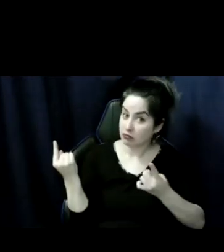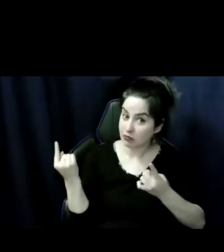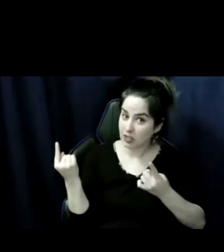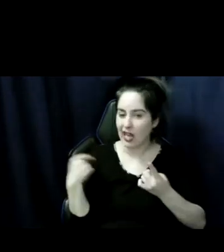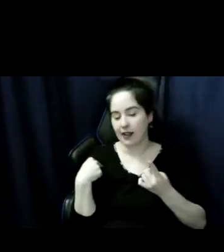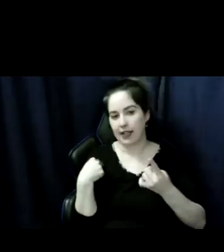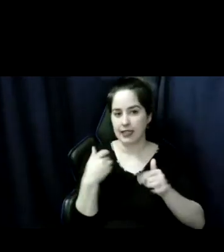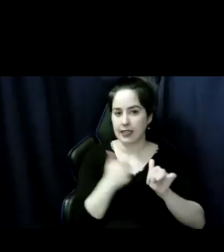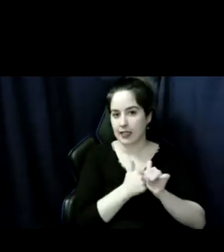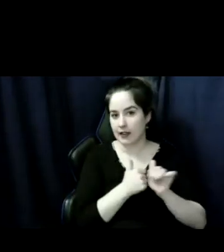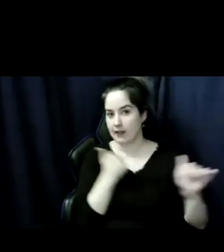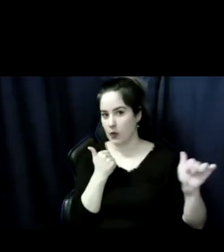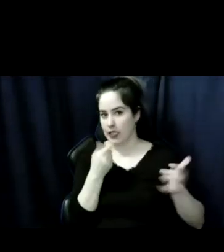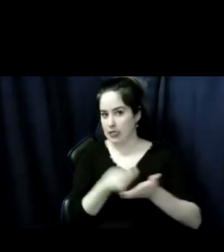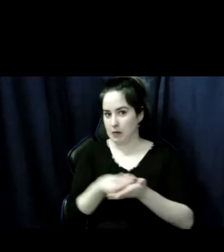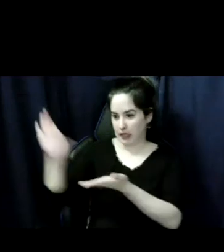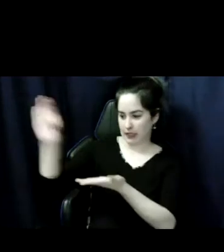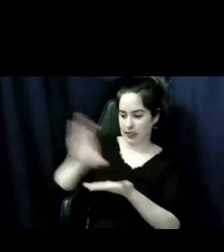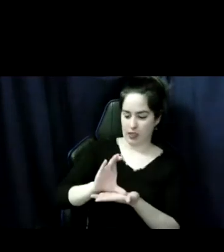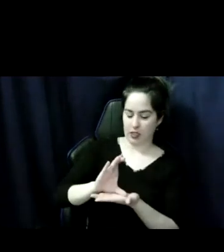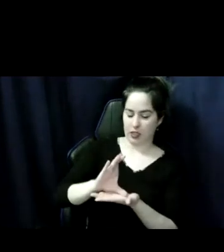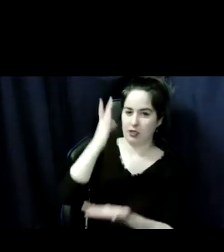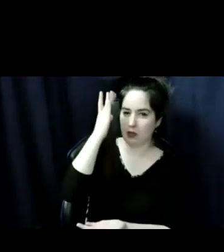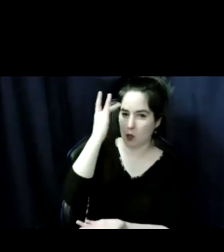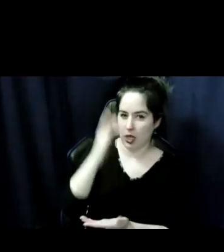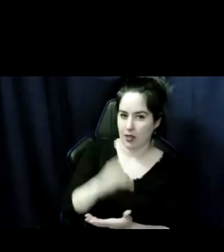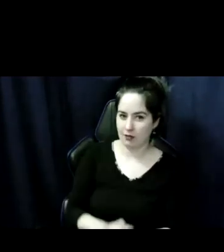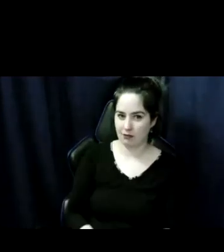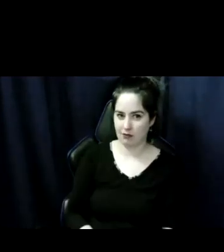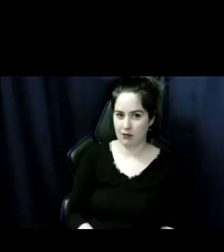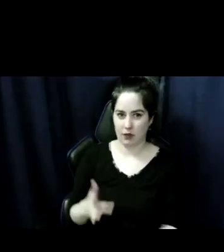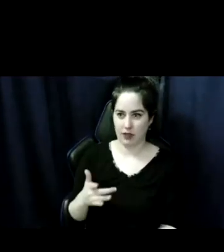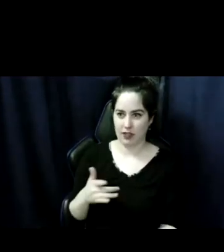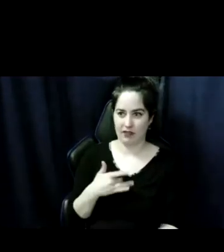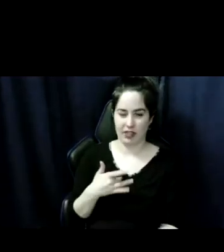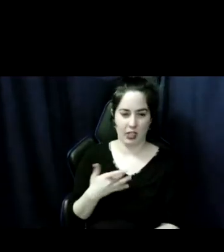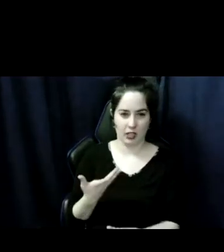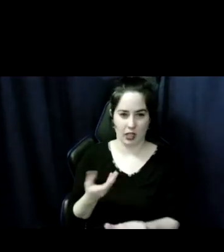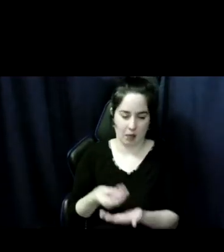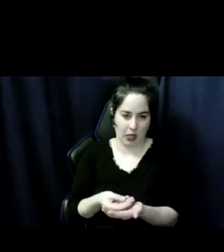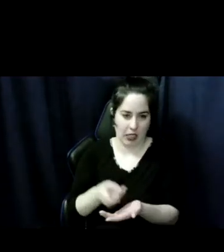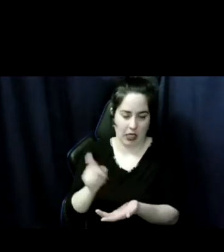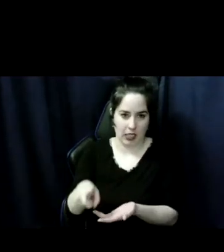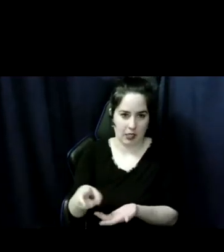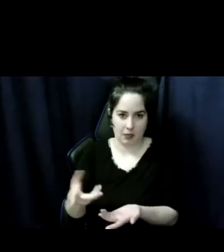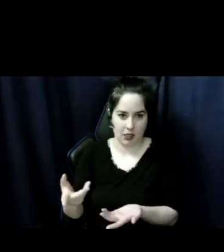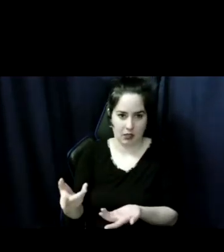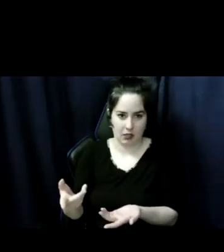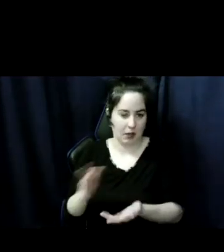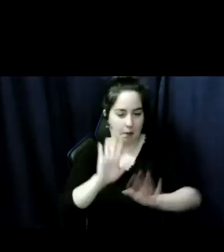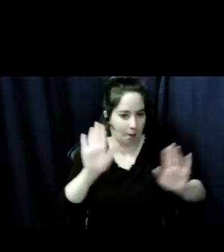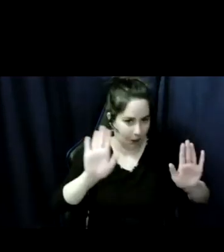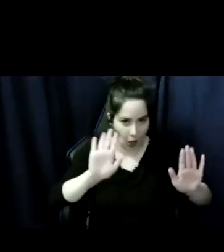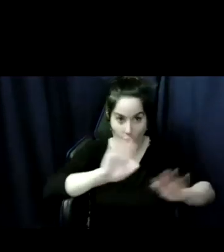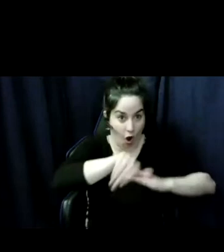doing grants, only because I always figured that the money obviously has to be allocated. Like that's all I do is my artwork. So